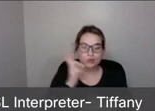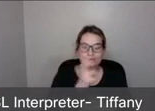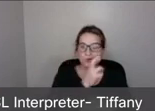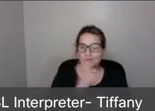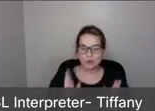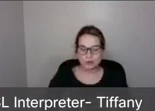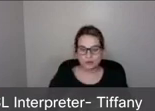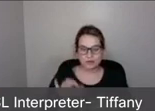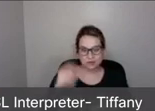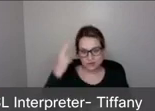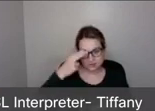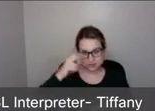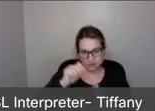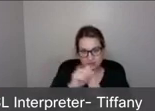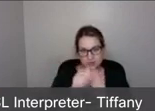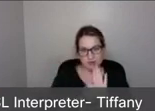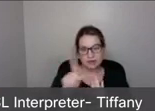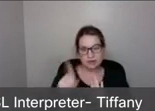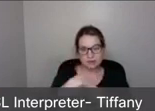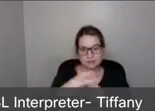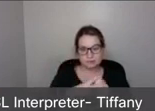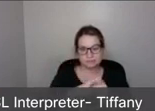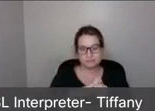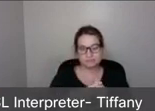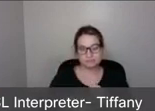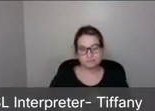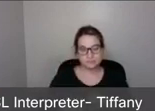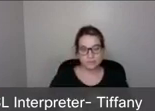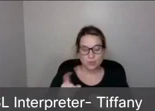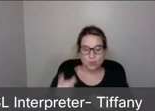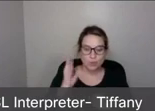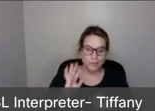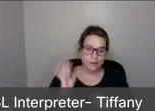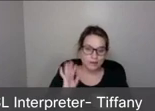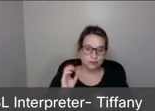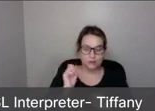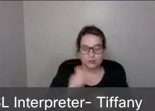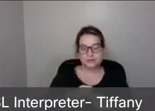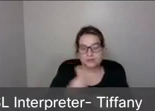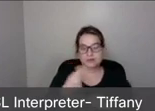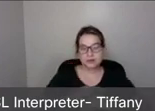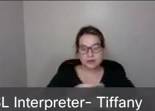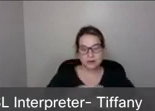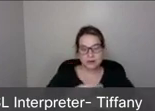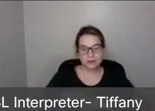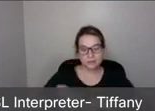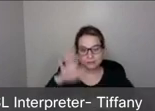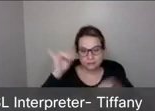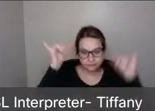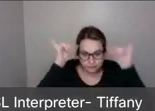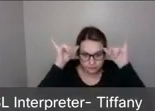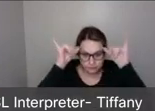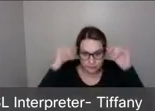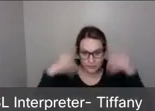of this state that needs to be preserved. We will go back to those days of raising cattle, raising sheep, having